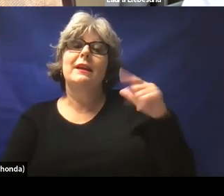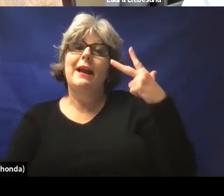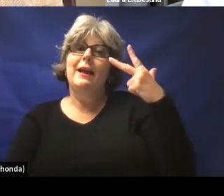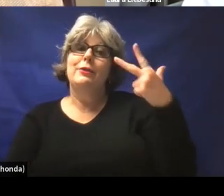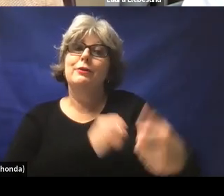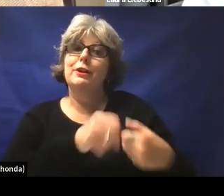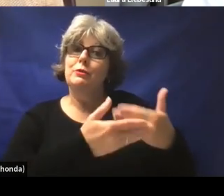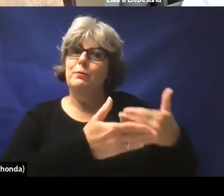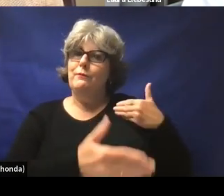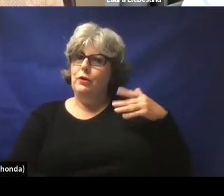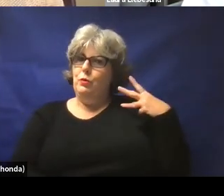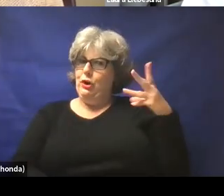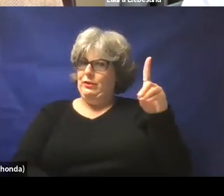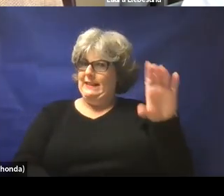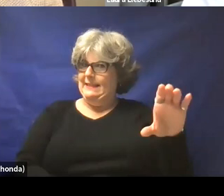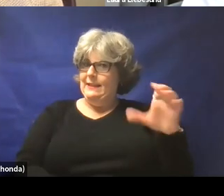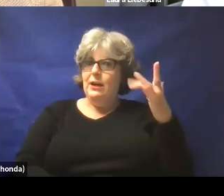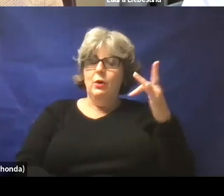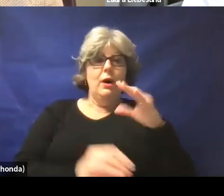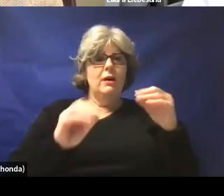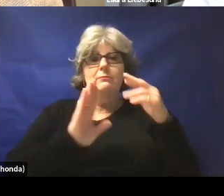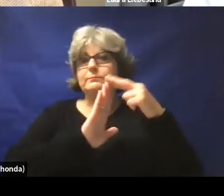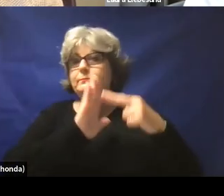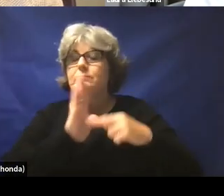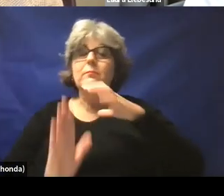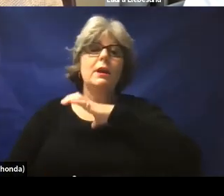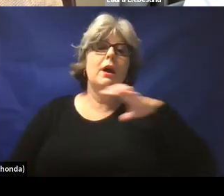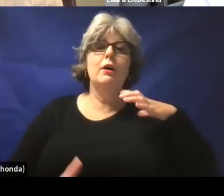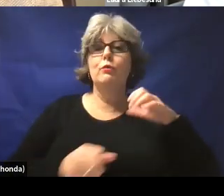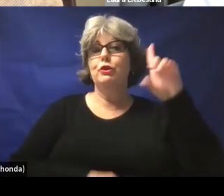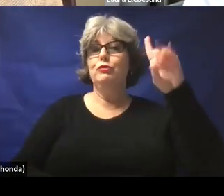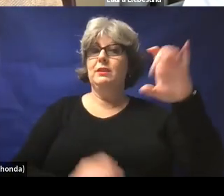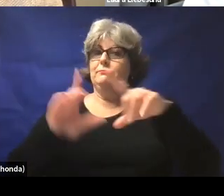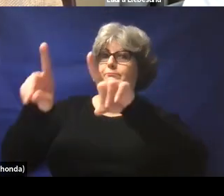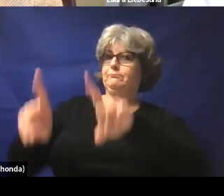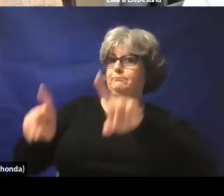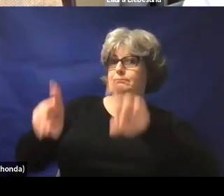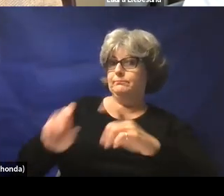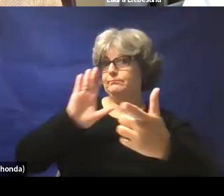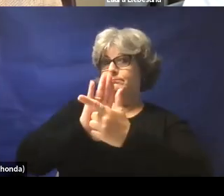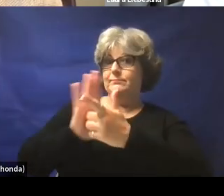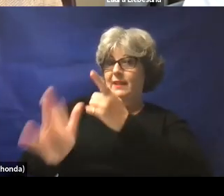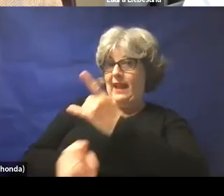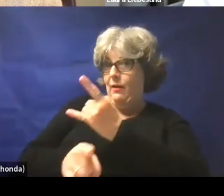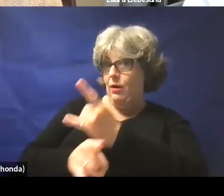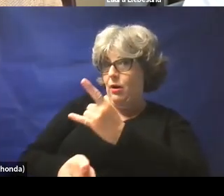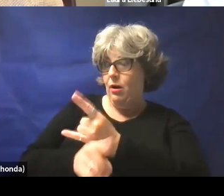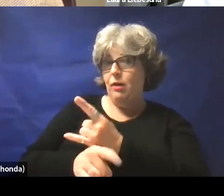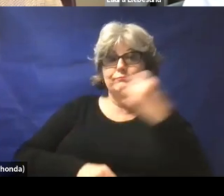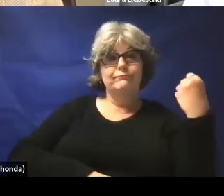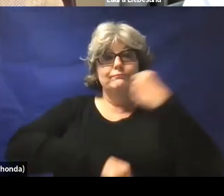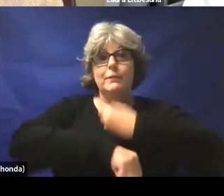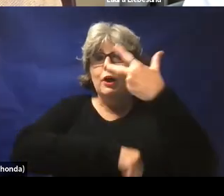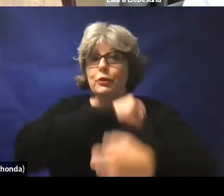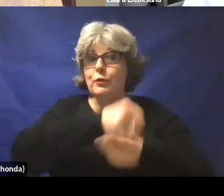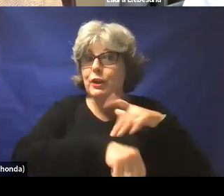D.C. That's lack of home rule, and Congress wanted to use D.C. as a test case. And so we were shut down